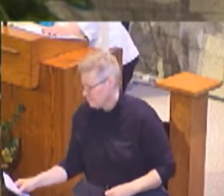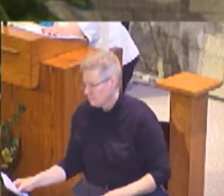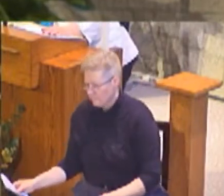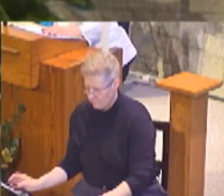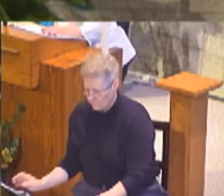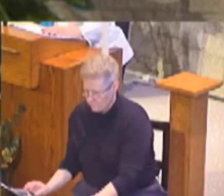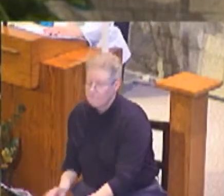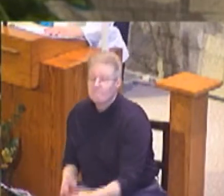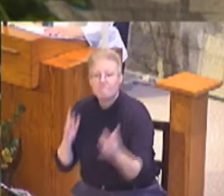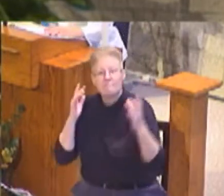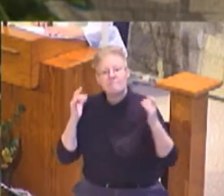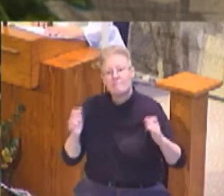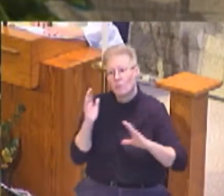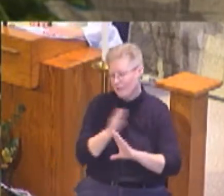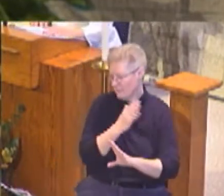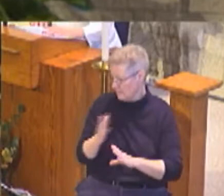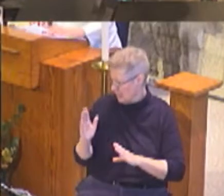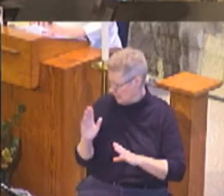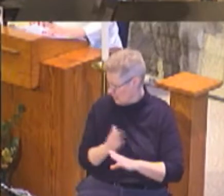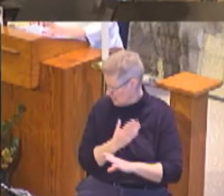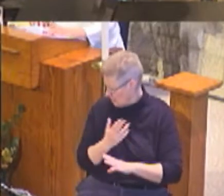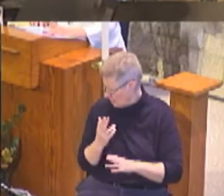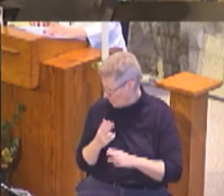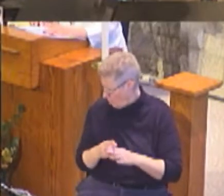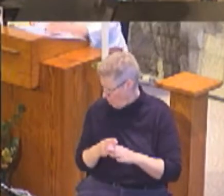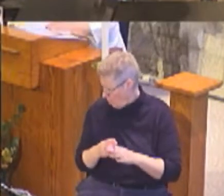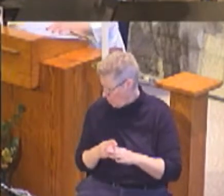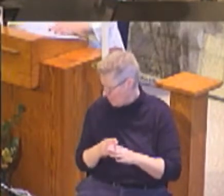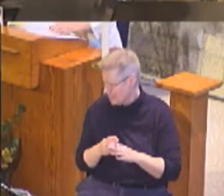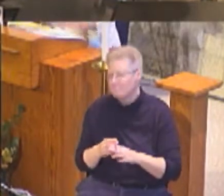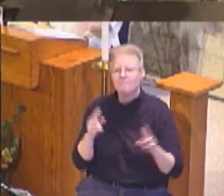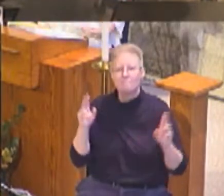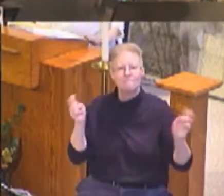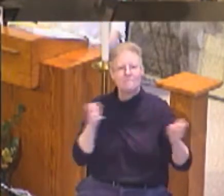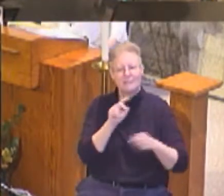Now we're going to sing The Gift of Love. Probably stay seated for this.